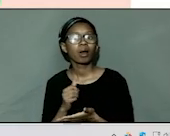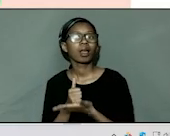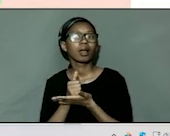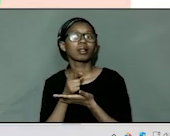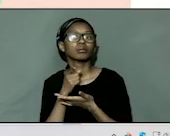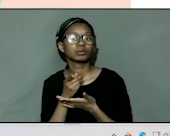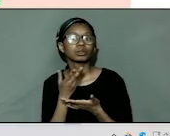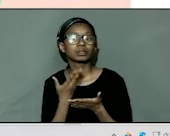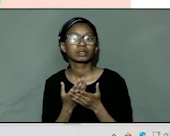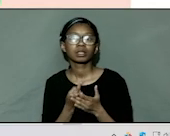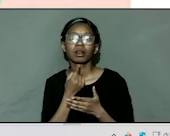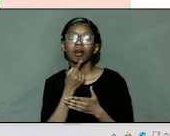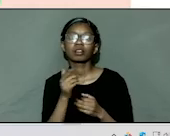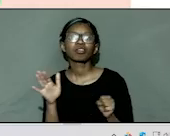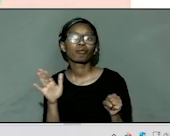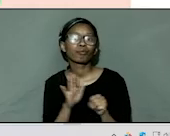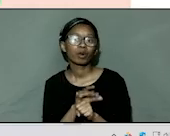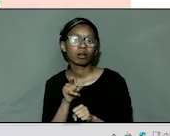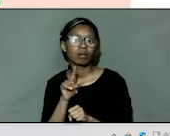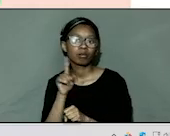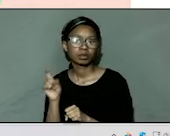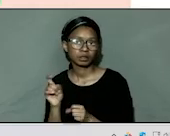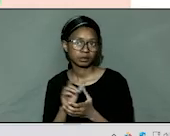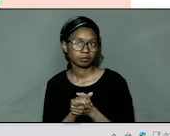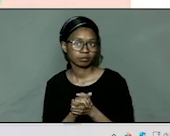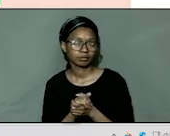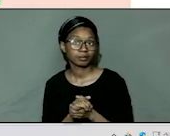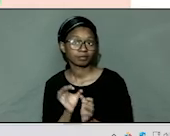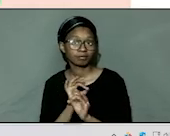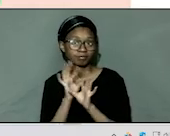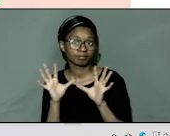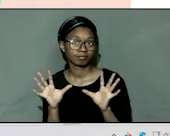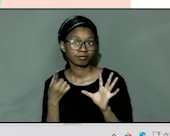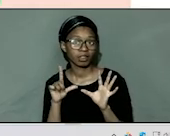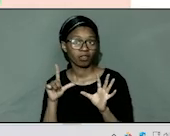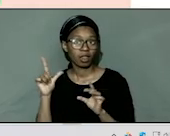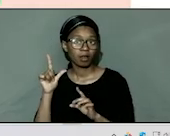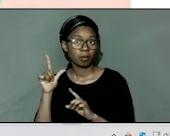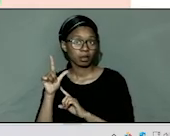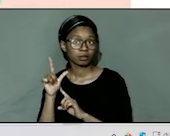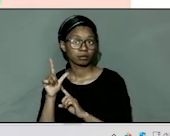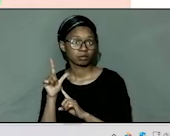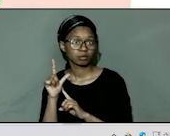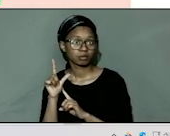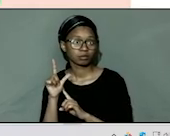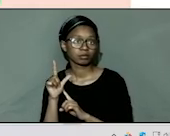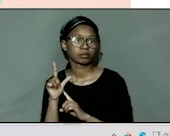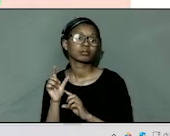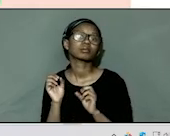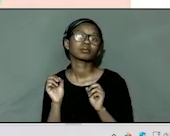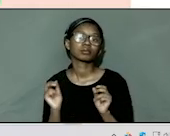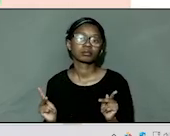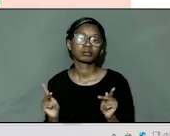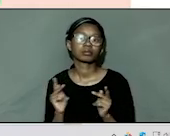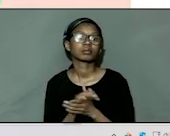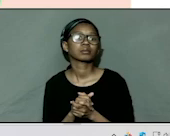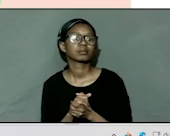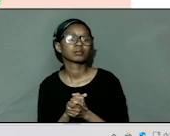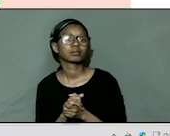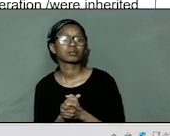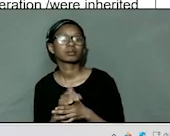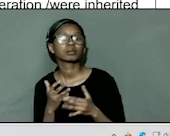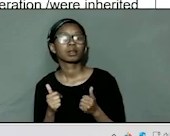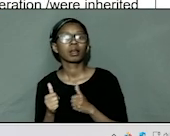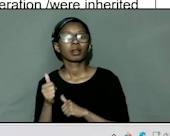that particular question. Are we clear on Lamarck, ladies and gentlemen? All right. Now, back